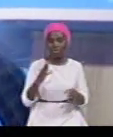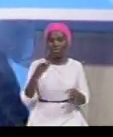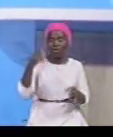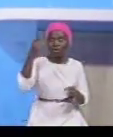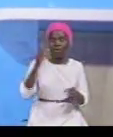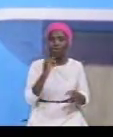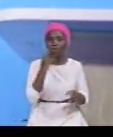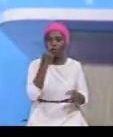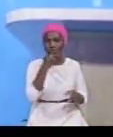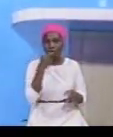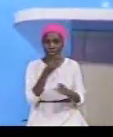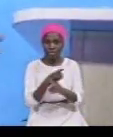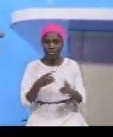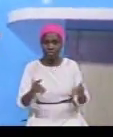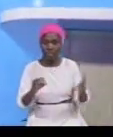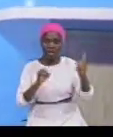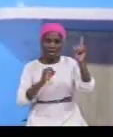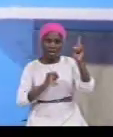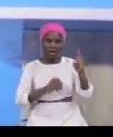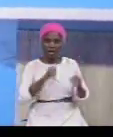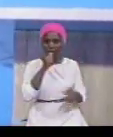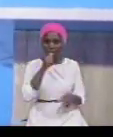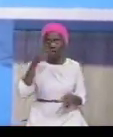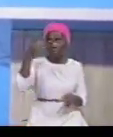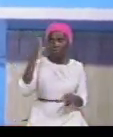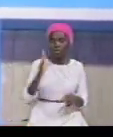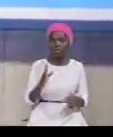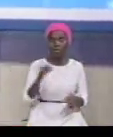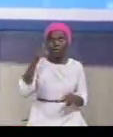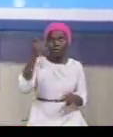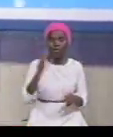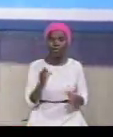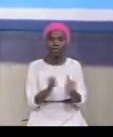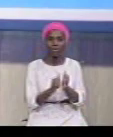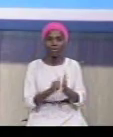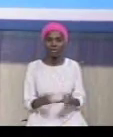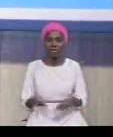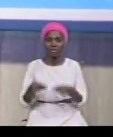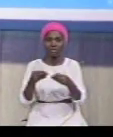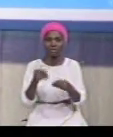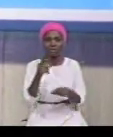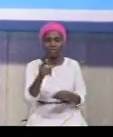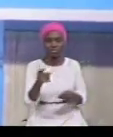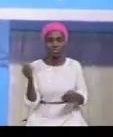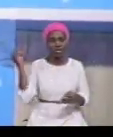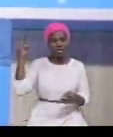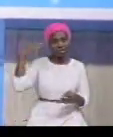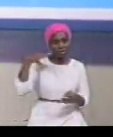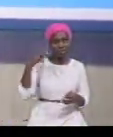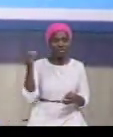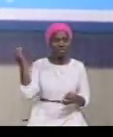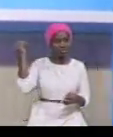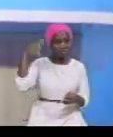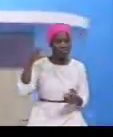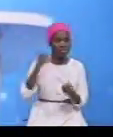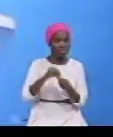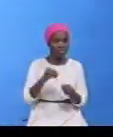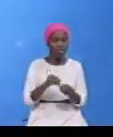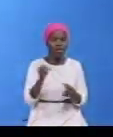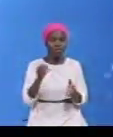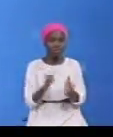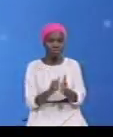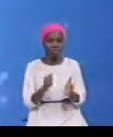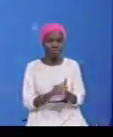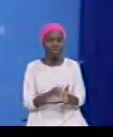God who delivers. I am God, the God that gives you grace upon grace upon grace, so that you will